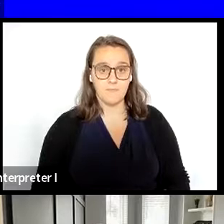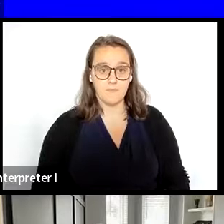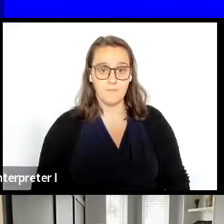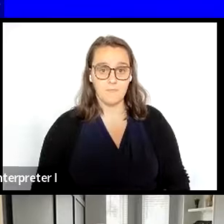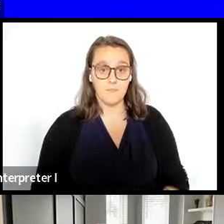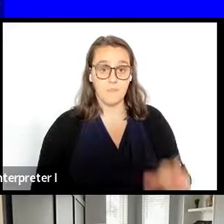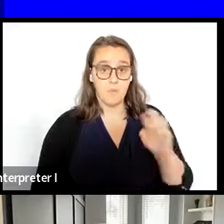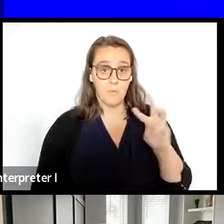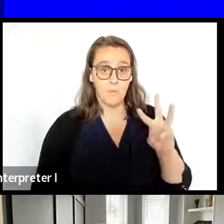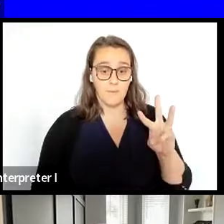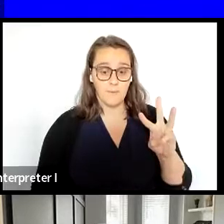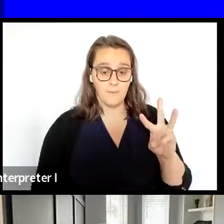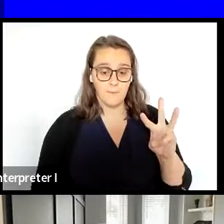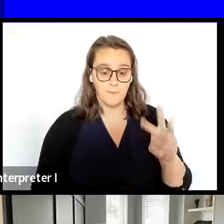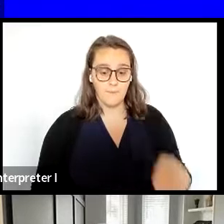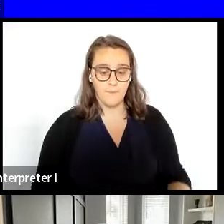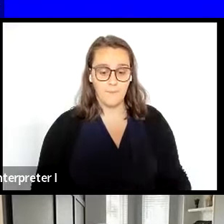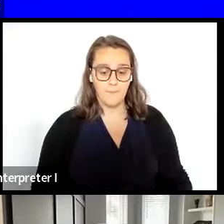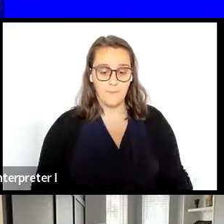Robert White.